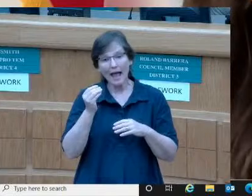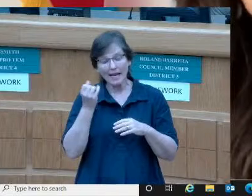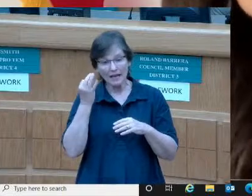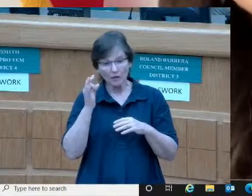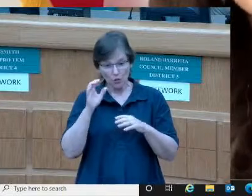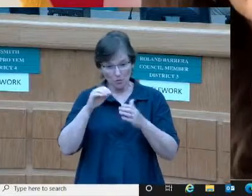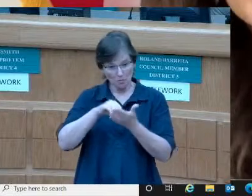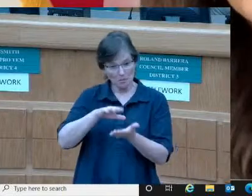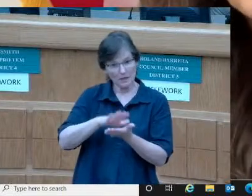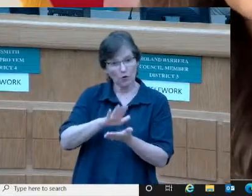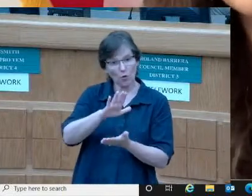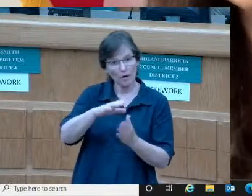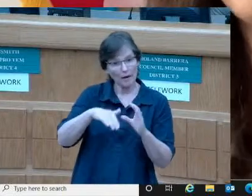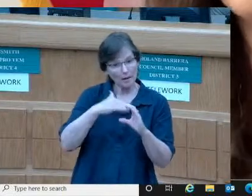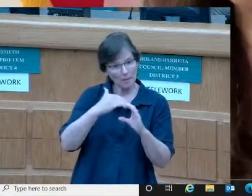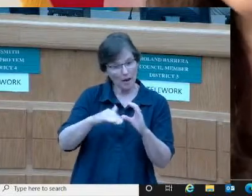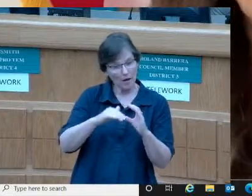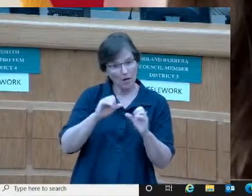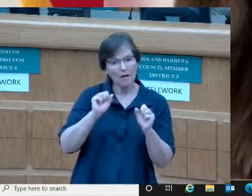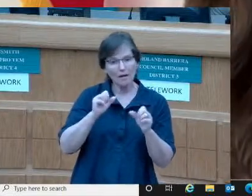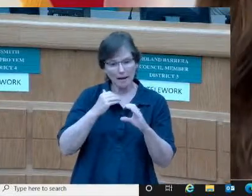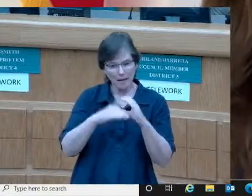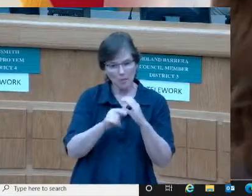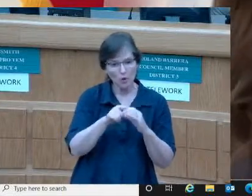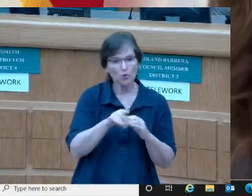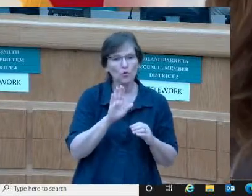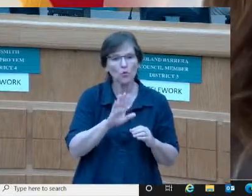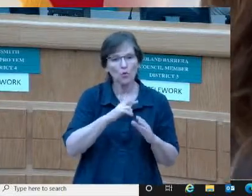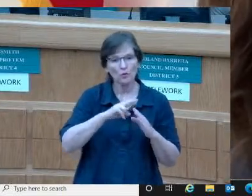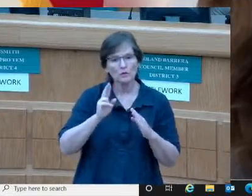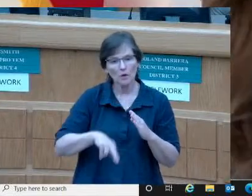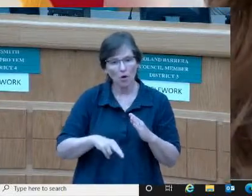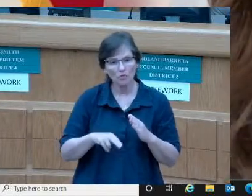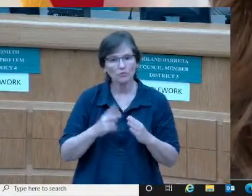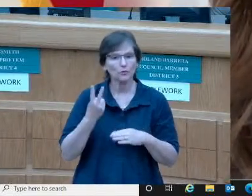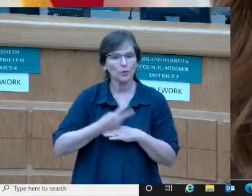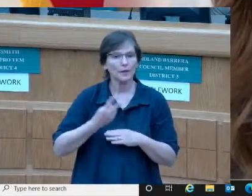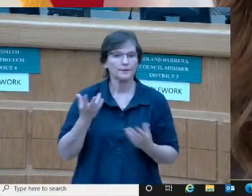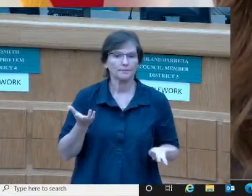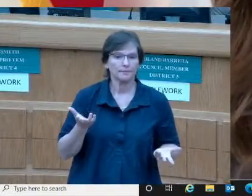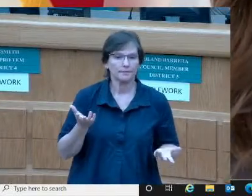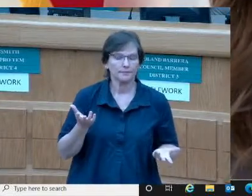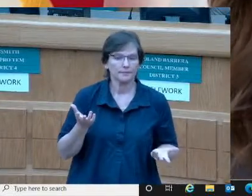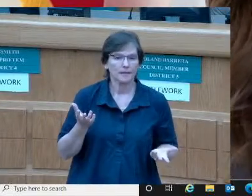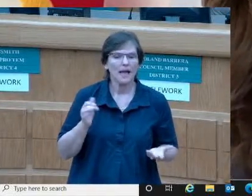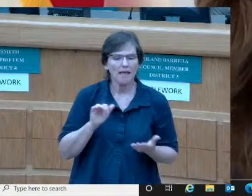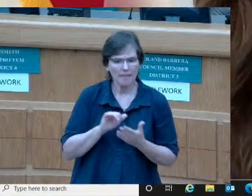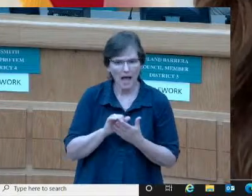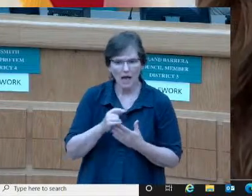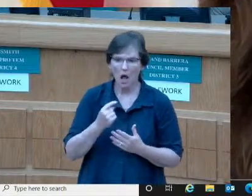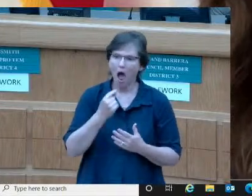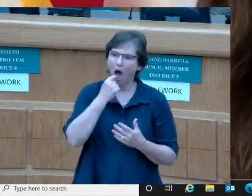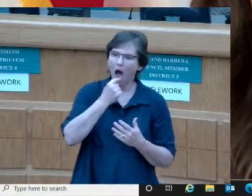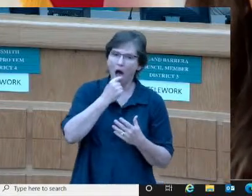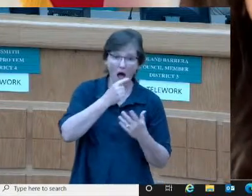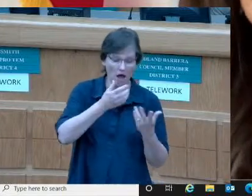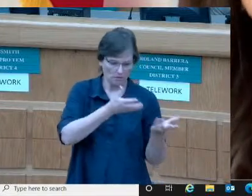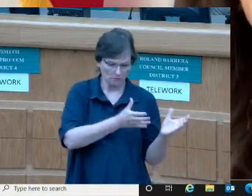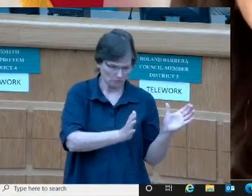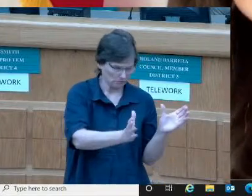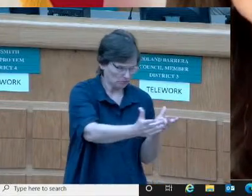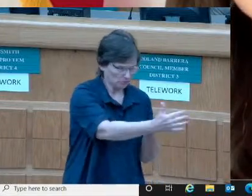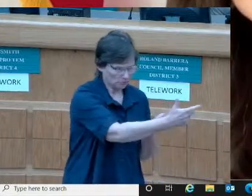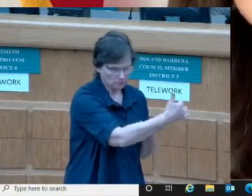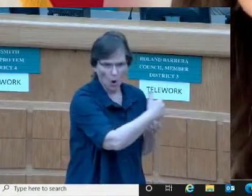And just so in case you're interested, these swabs are taken to San Antonio for very quick results. And we really have